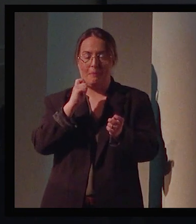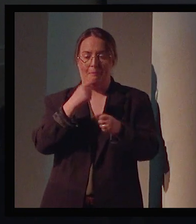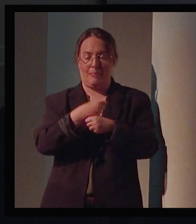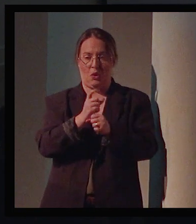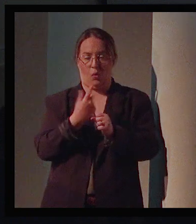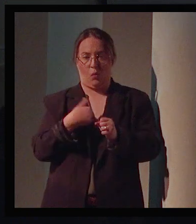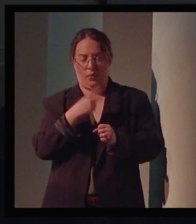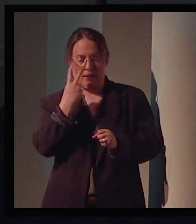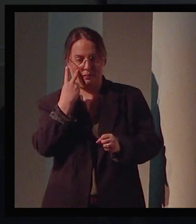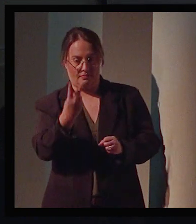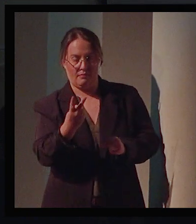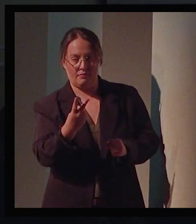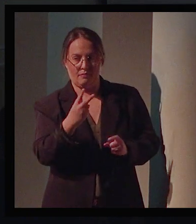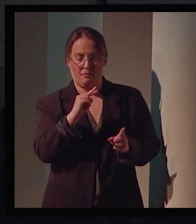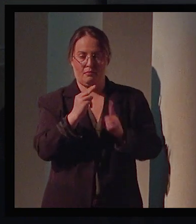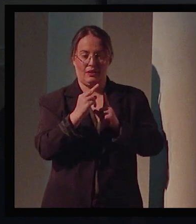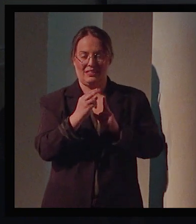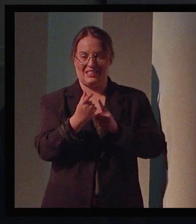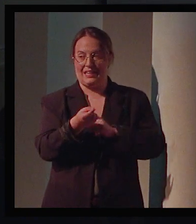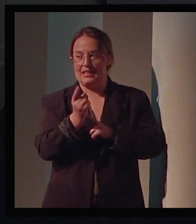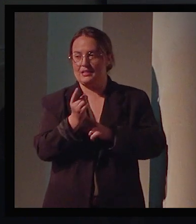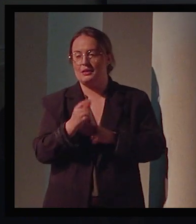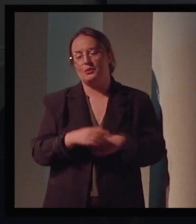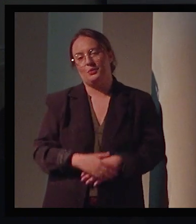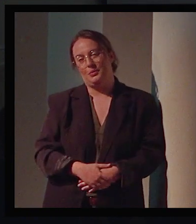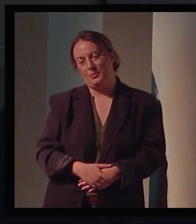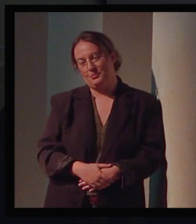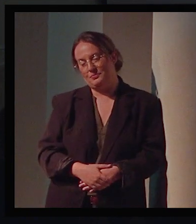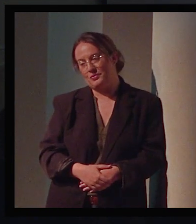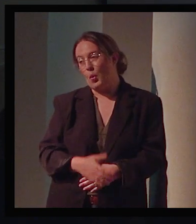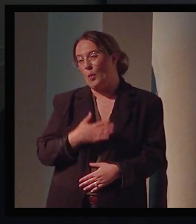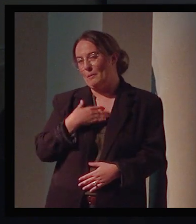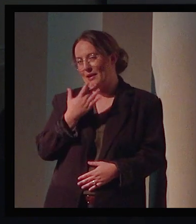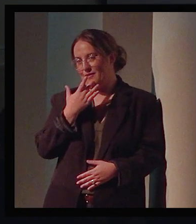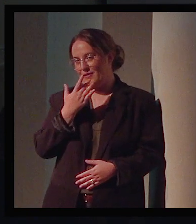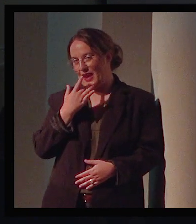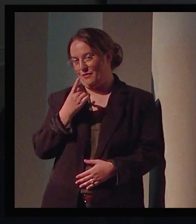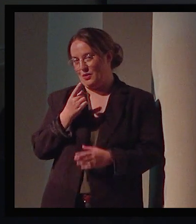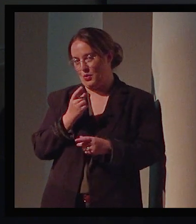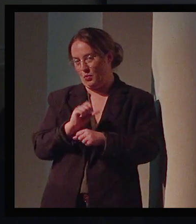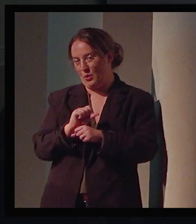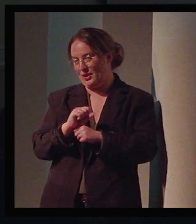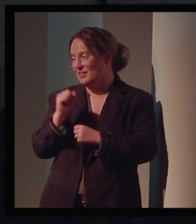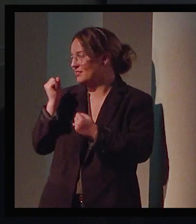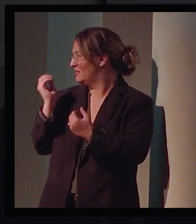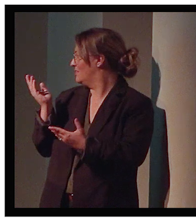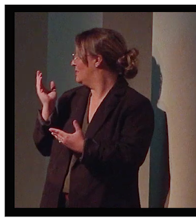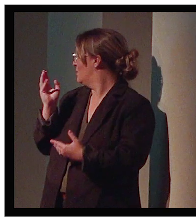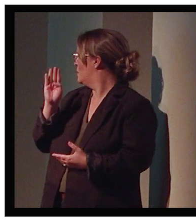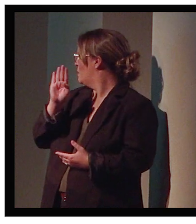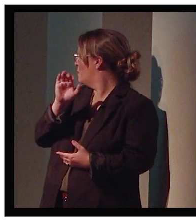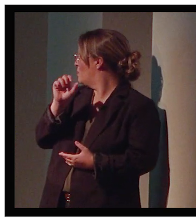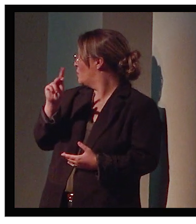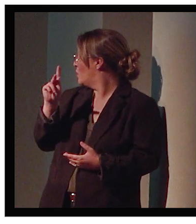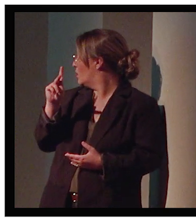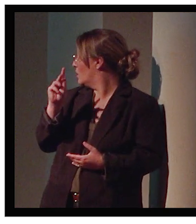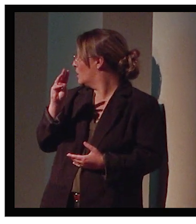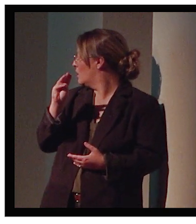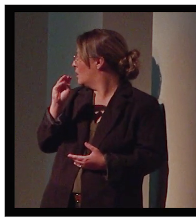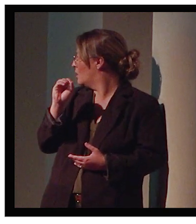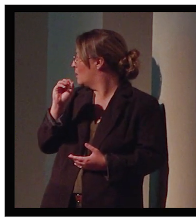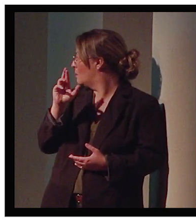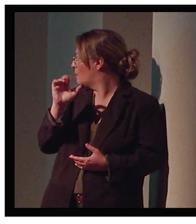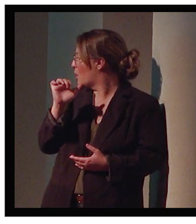Now, one of my absolute favorite Impressionist works in this exhibition is this portrait by Berthe Morisot, an artist who was at